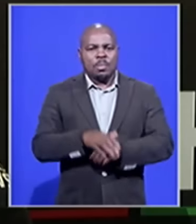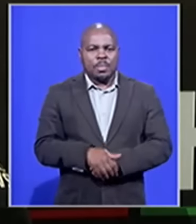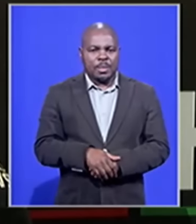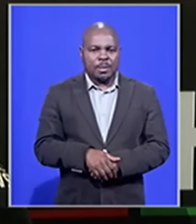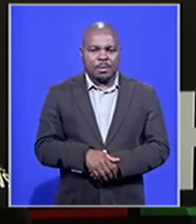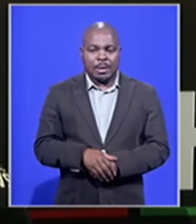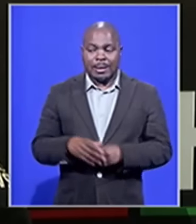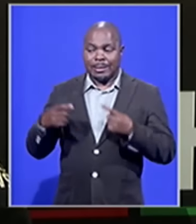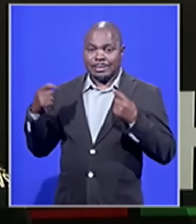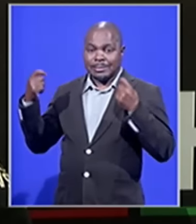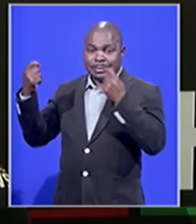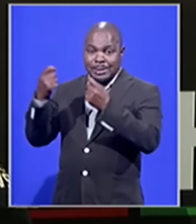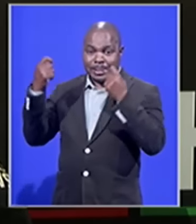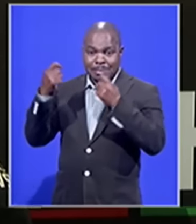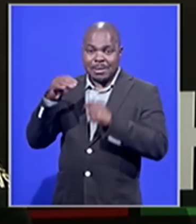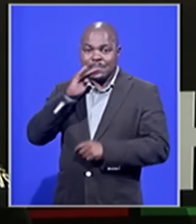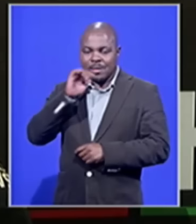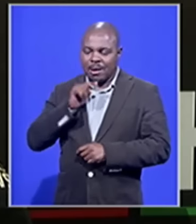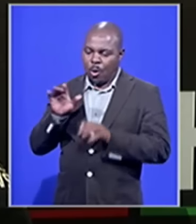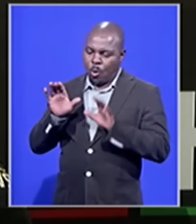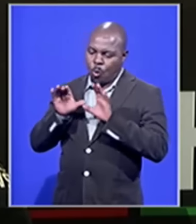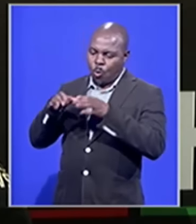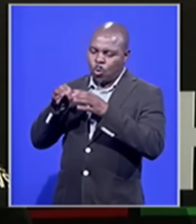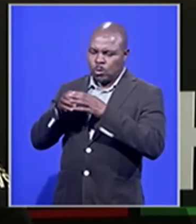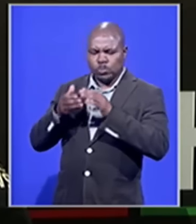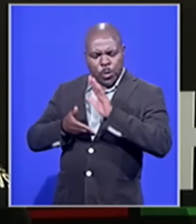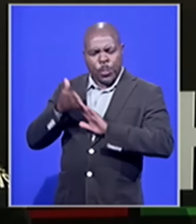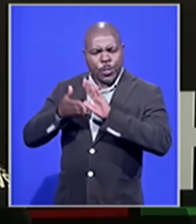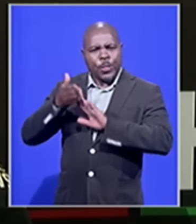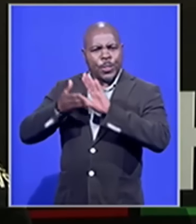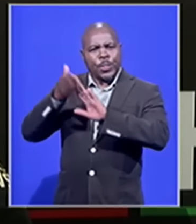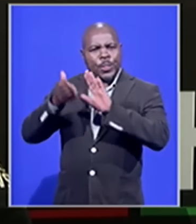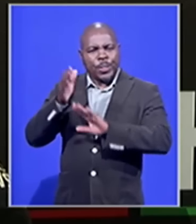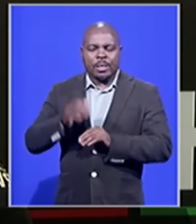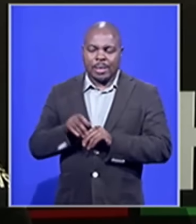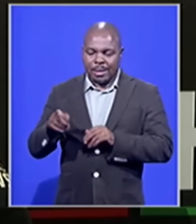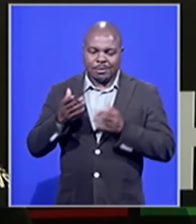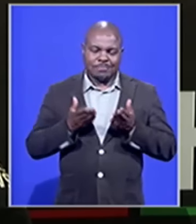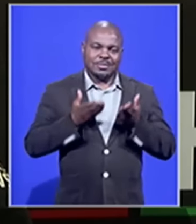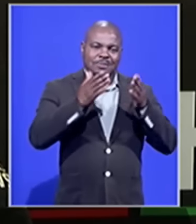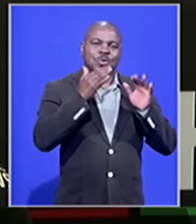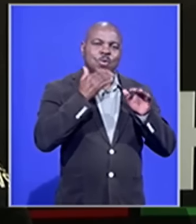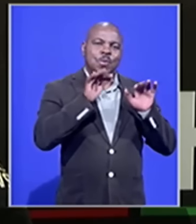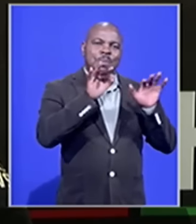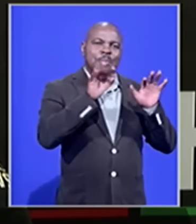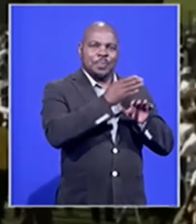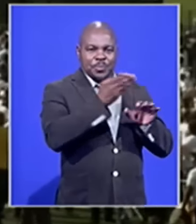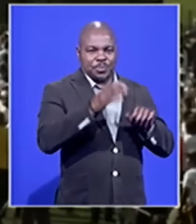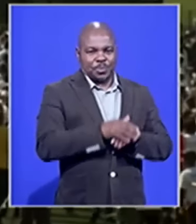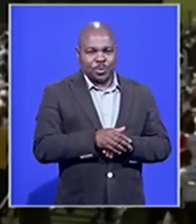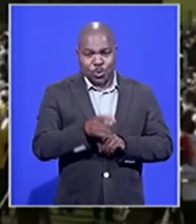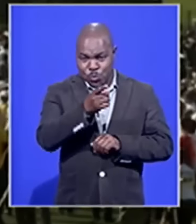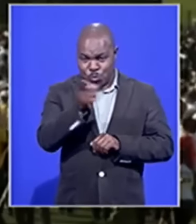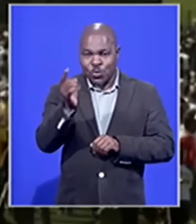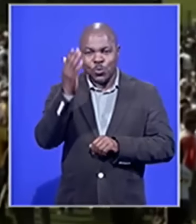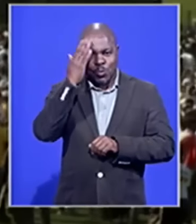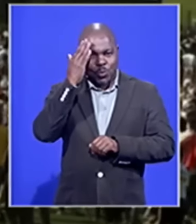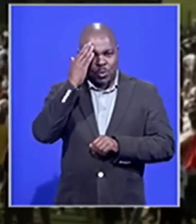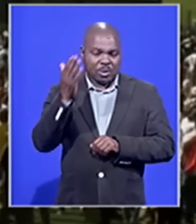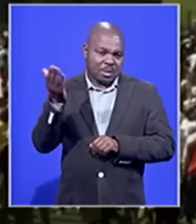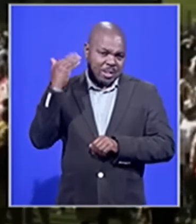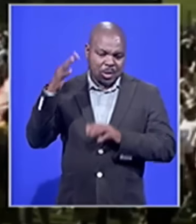Celebration means a party of resilience, the party of service, of service to the people. You know that when we